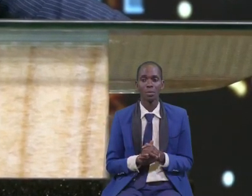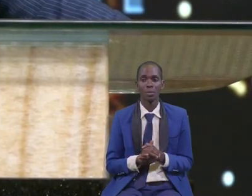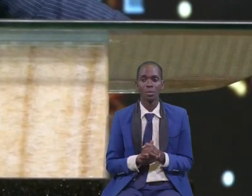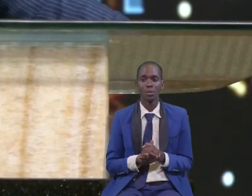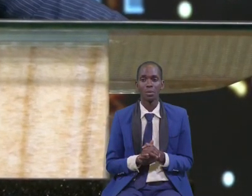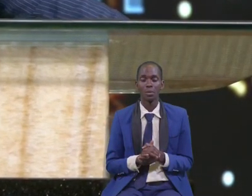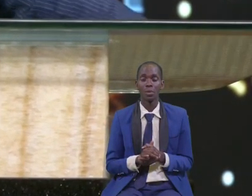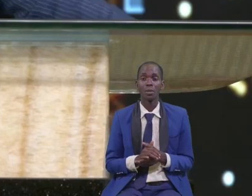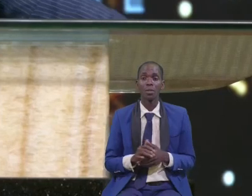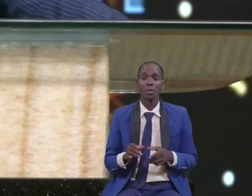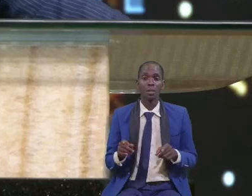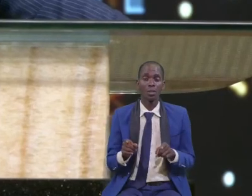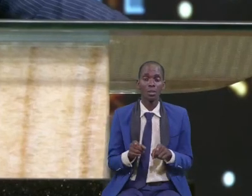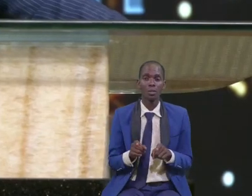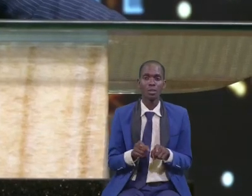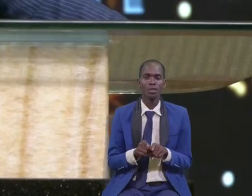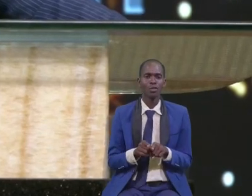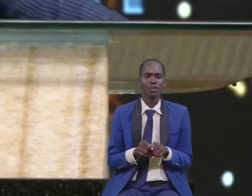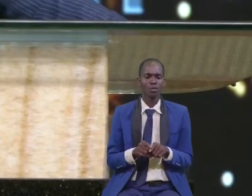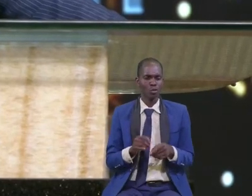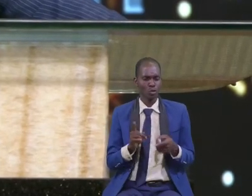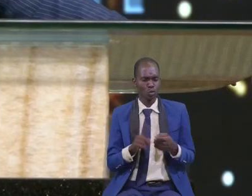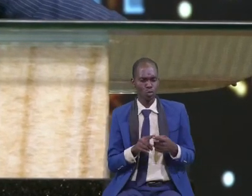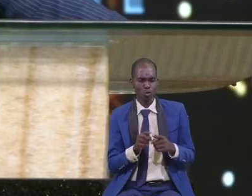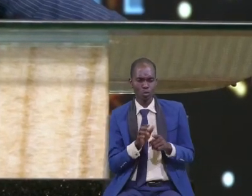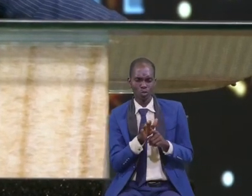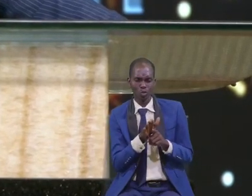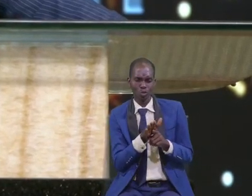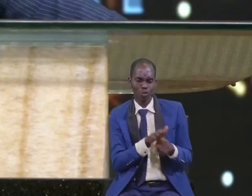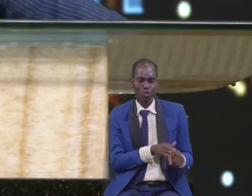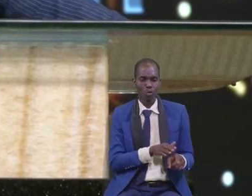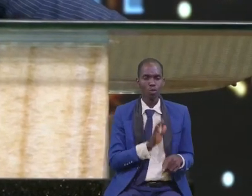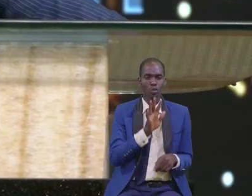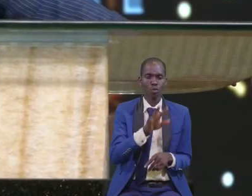as to impede, slow down your journey.